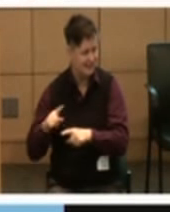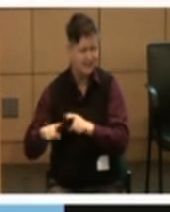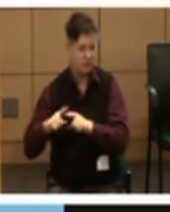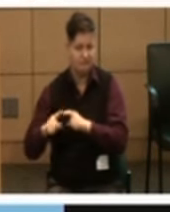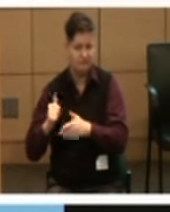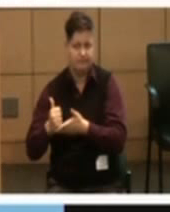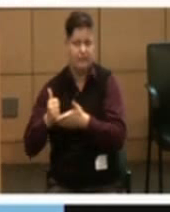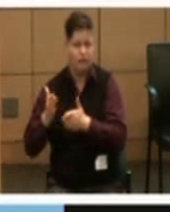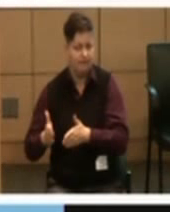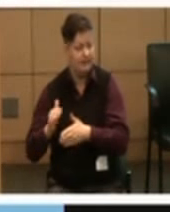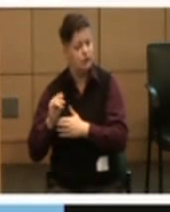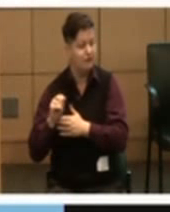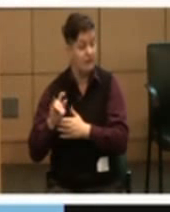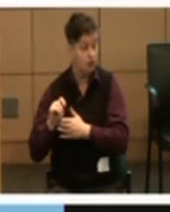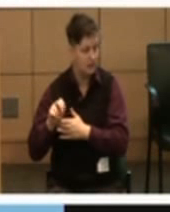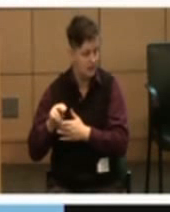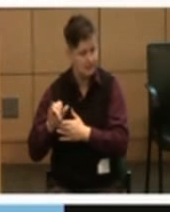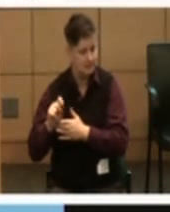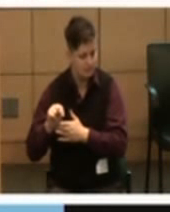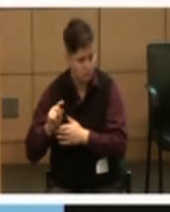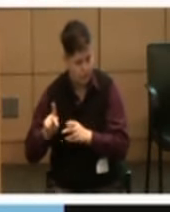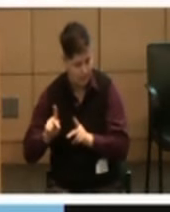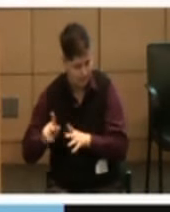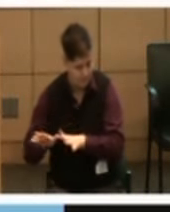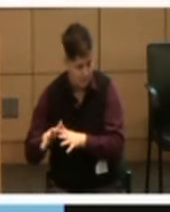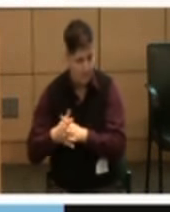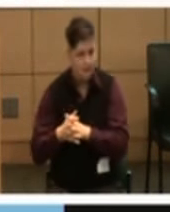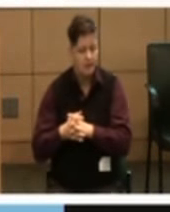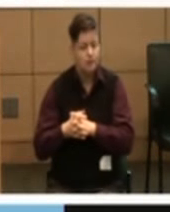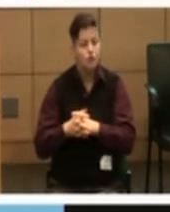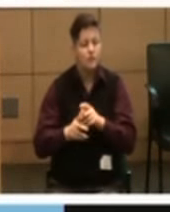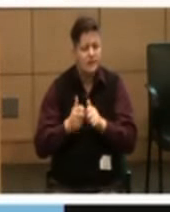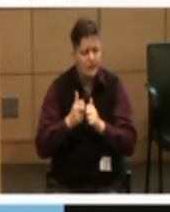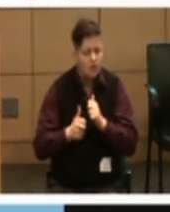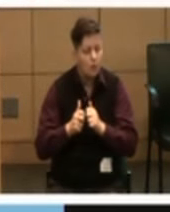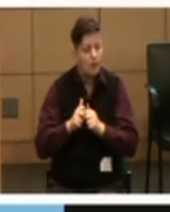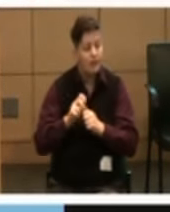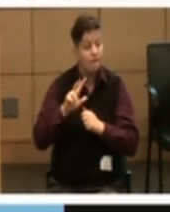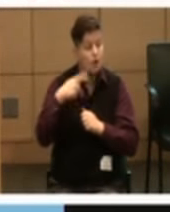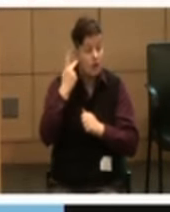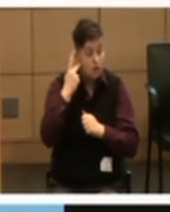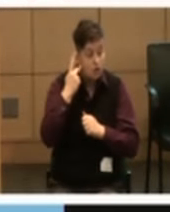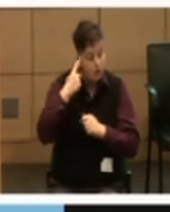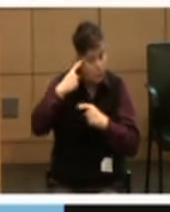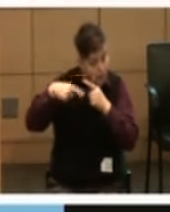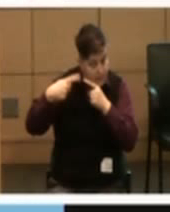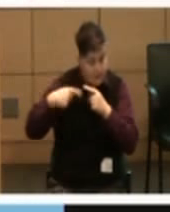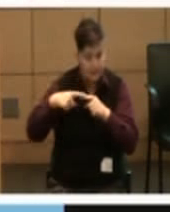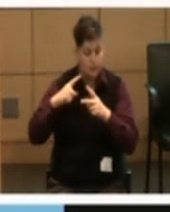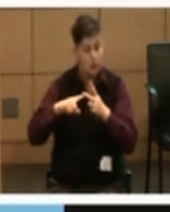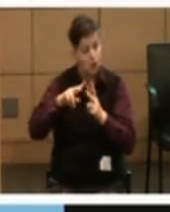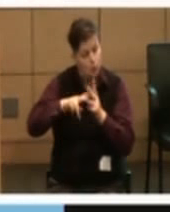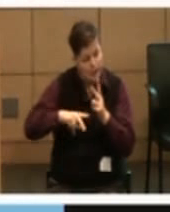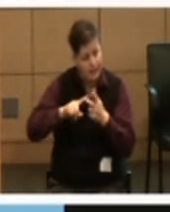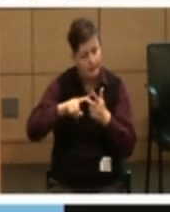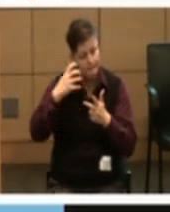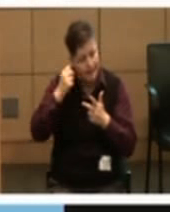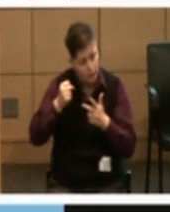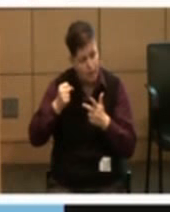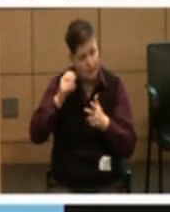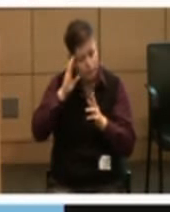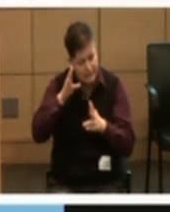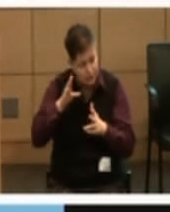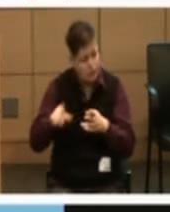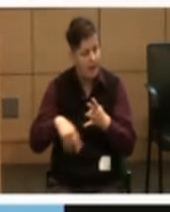interventionists. Personnel. So she's having difficulties with phonological processing, reading, memory and recall, and attention. And some of these